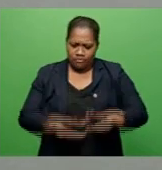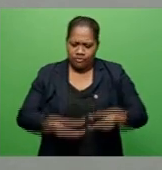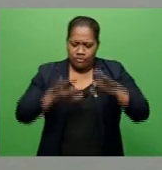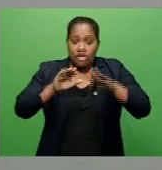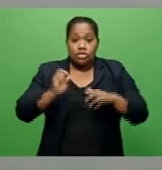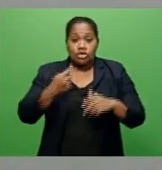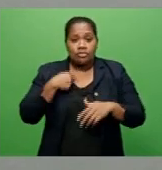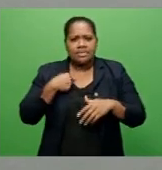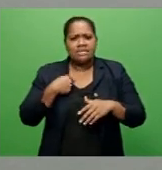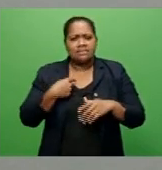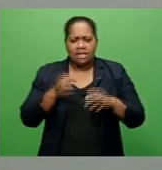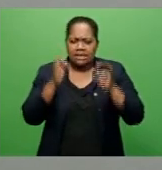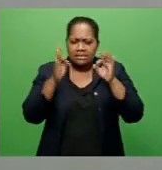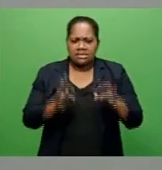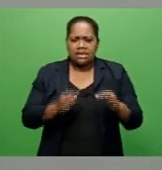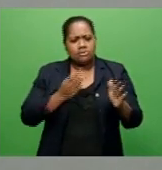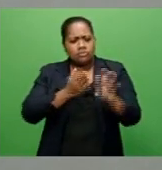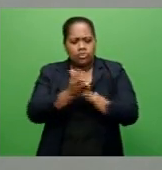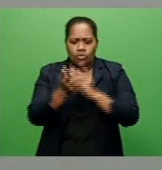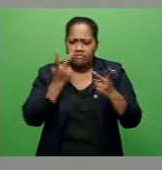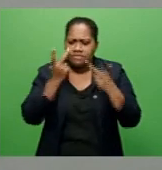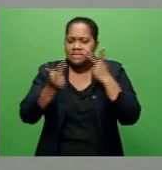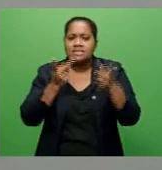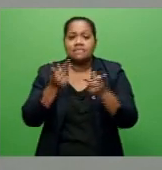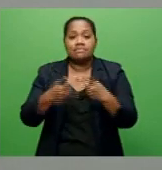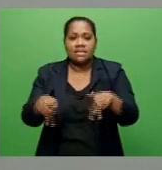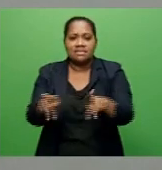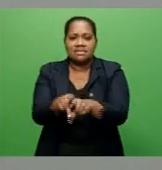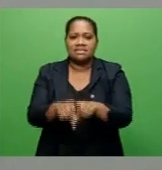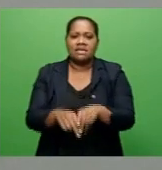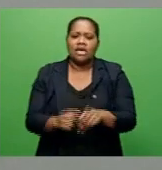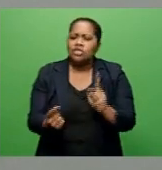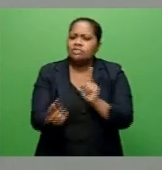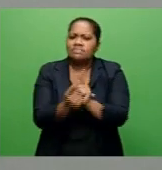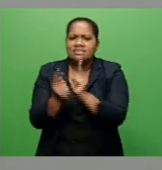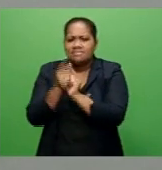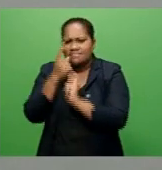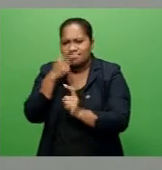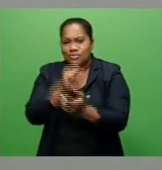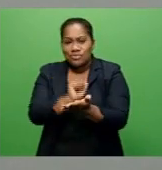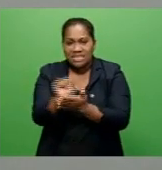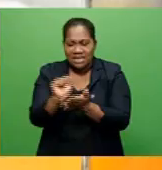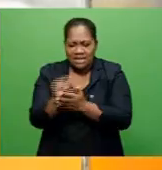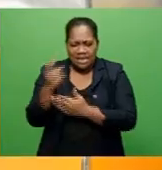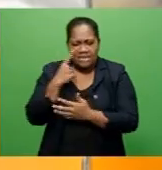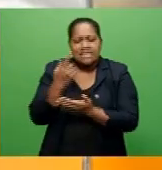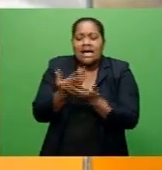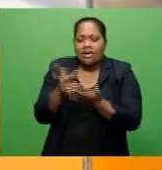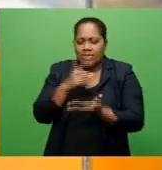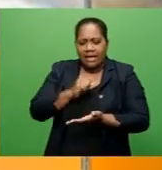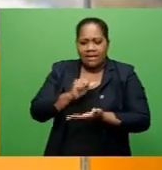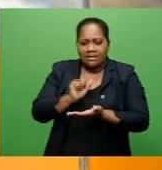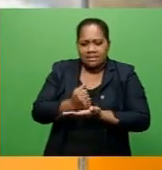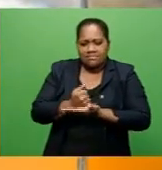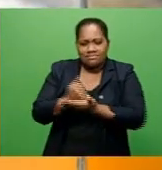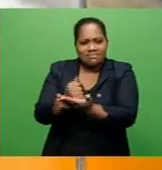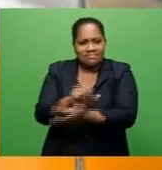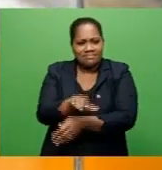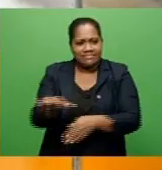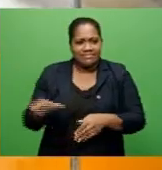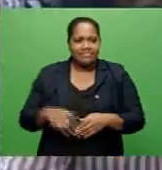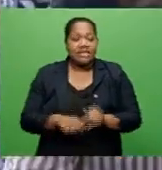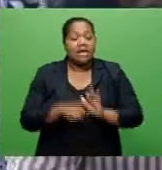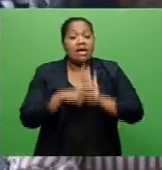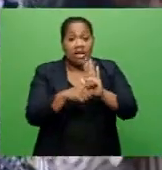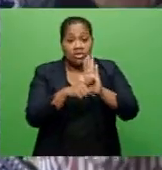to visit these places, meet the vendors, and see how we can assist them. The Lautoka